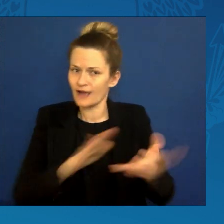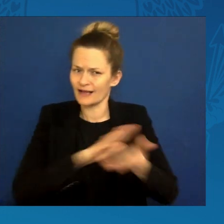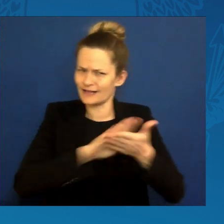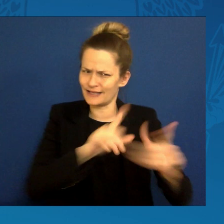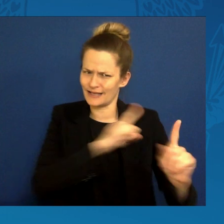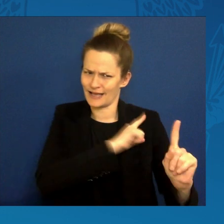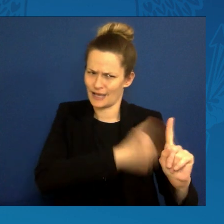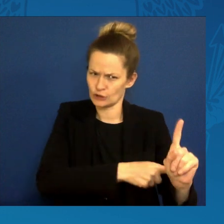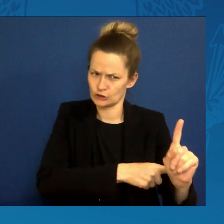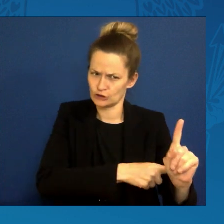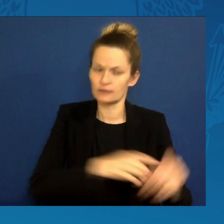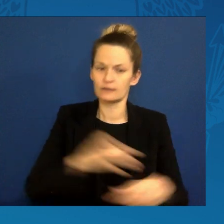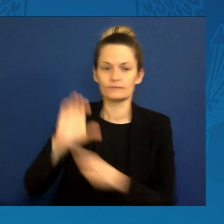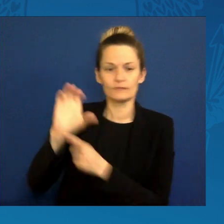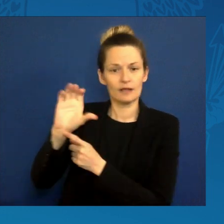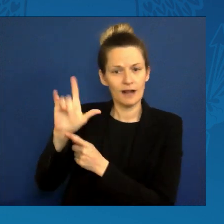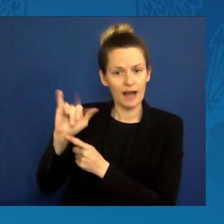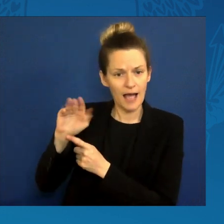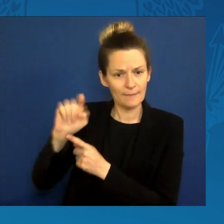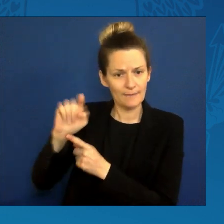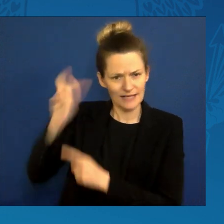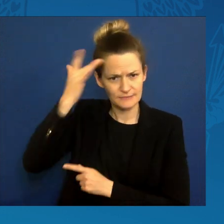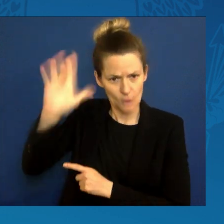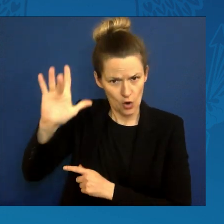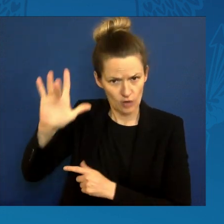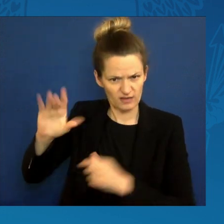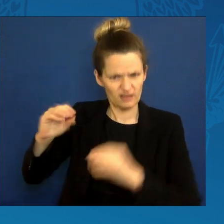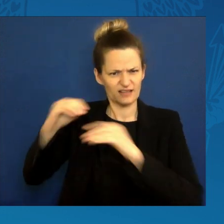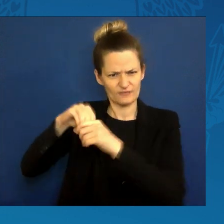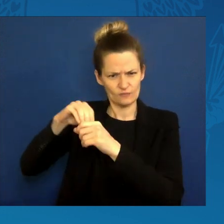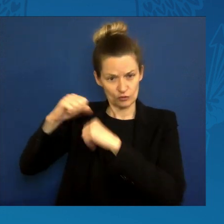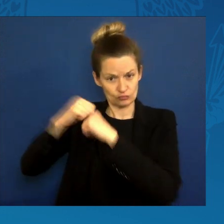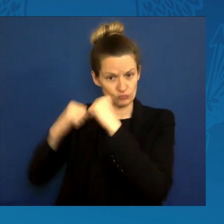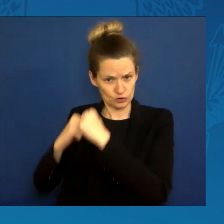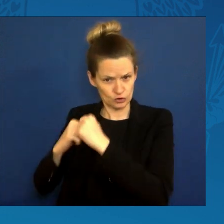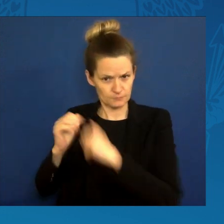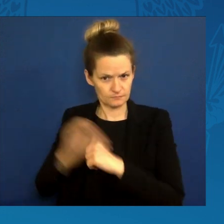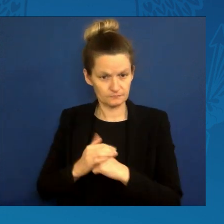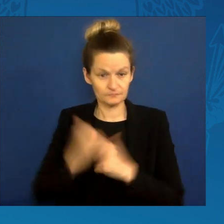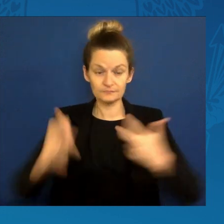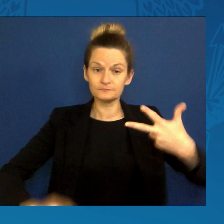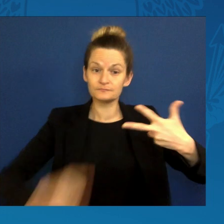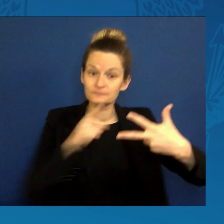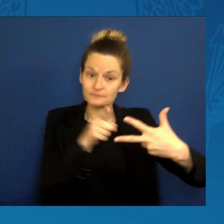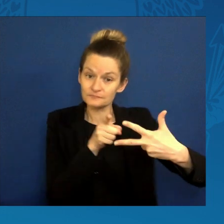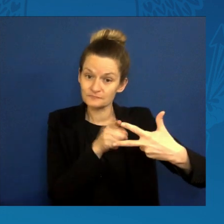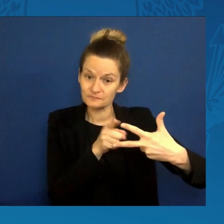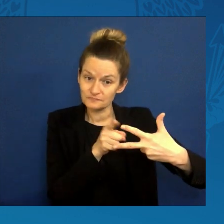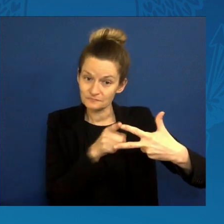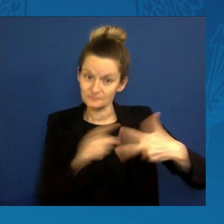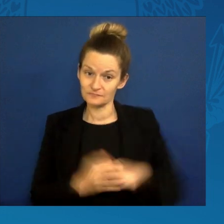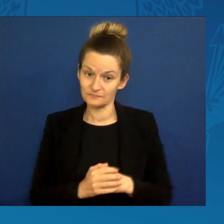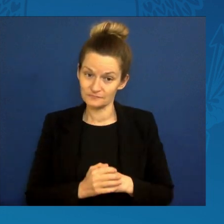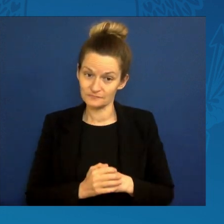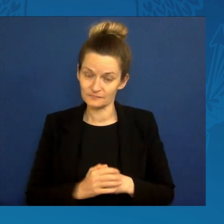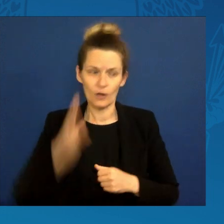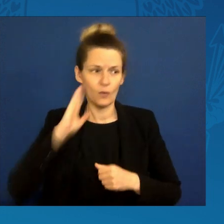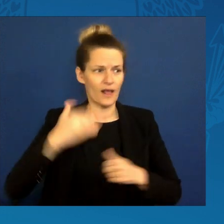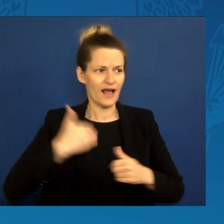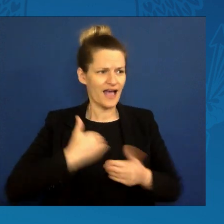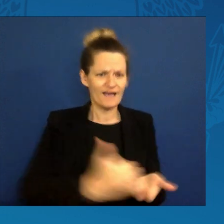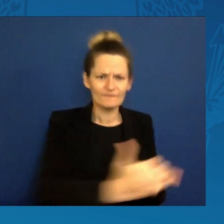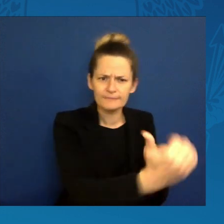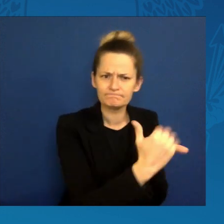among the many initiatives will be an initiative to launch new partnerships on sustainable transportation